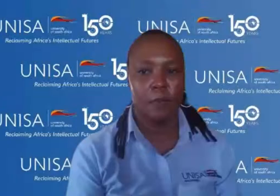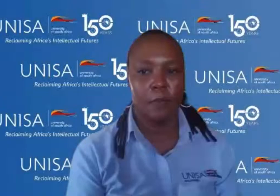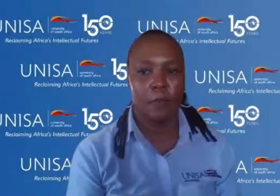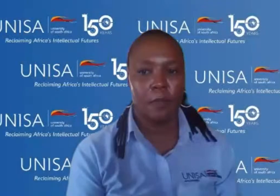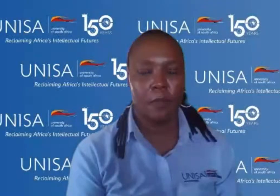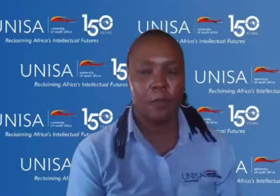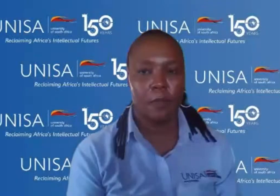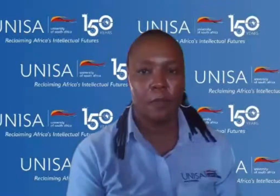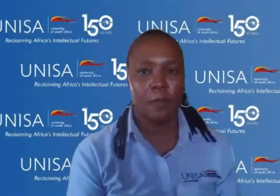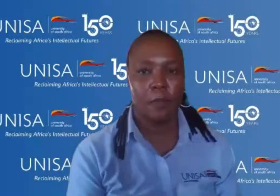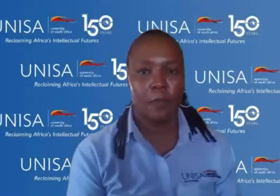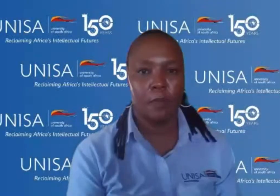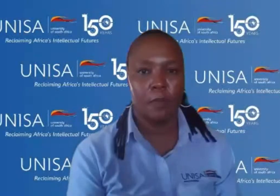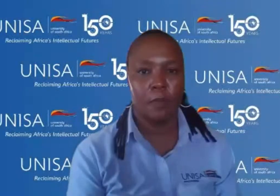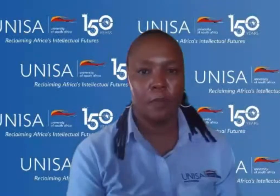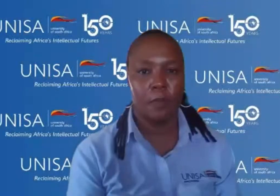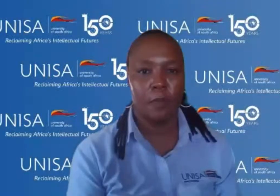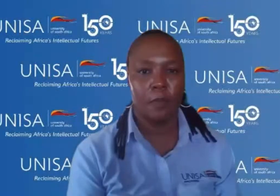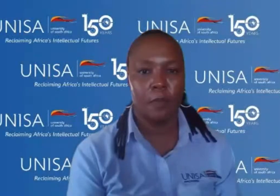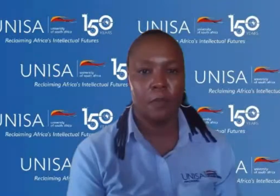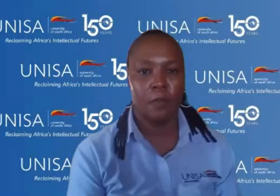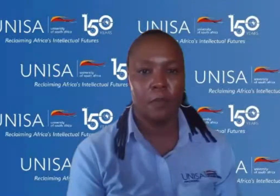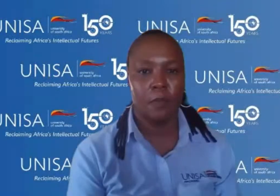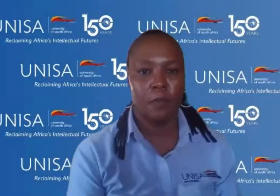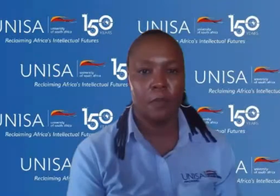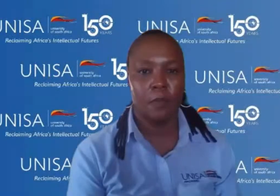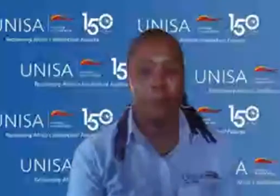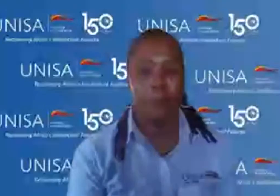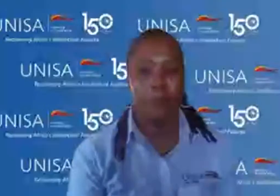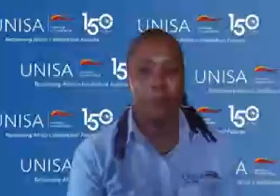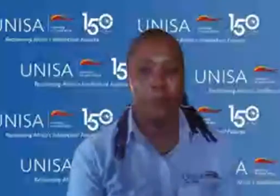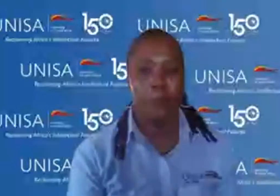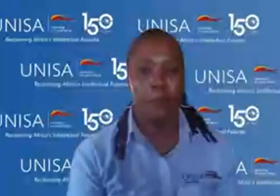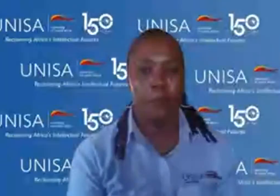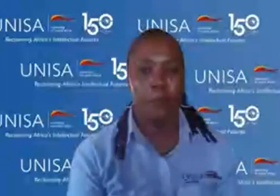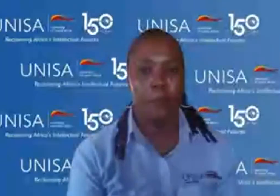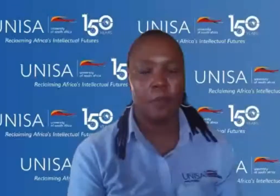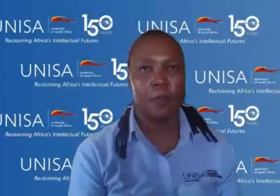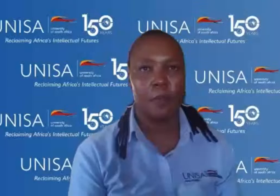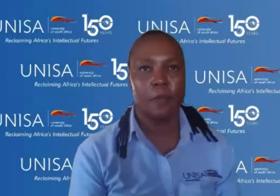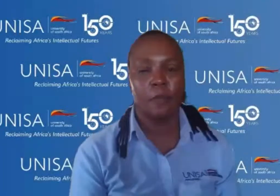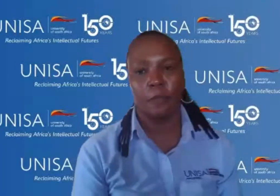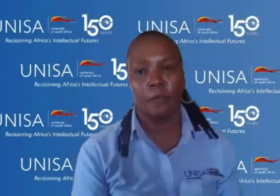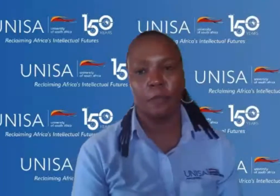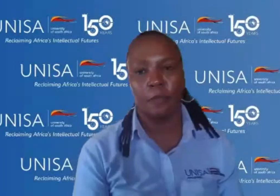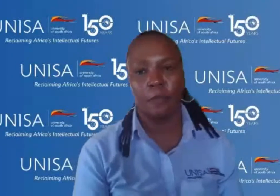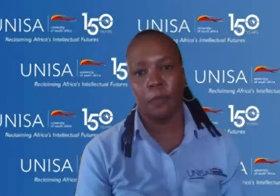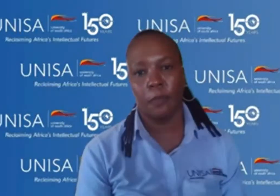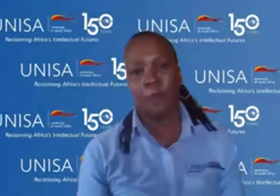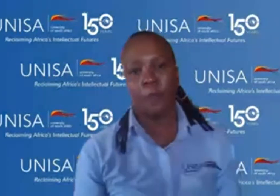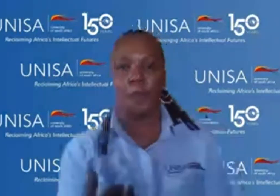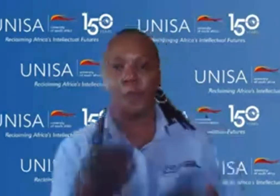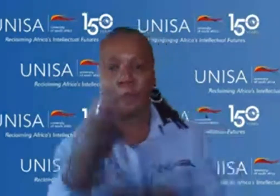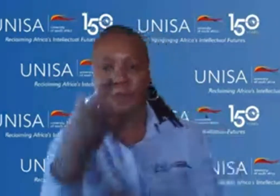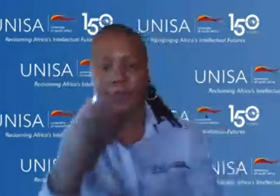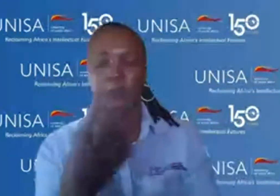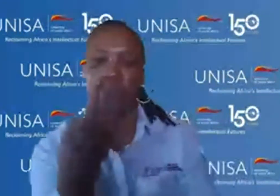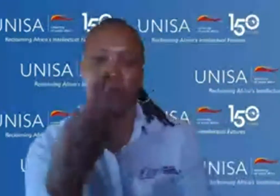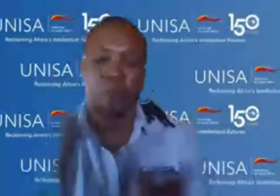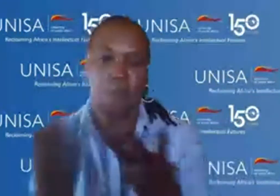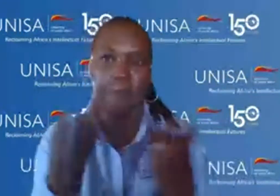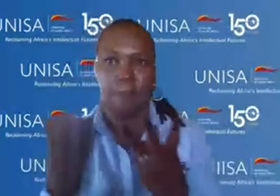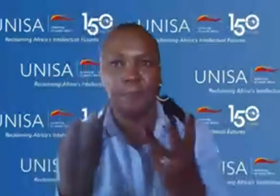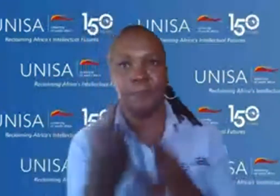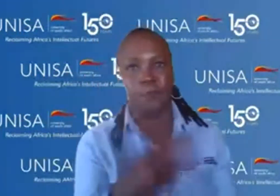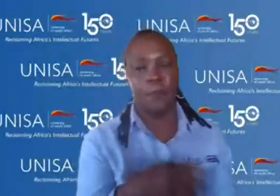okay, 2 hands. I will give for now we only have 2 hands. Okay, I'll open